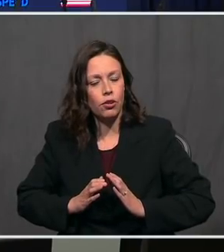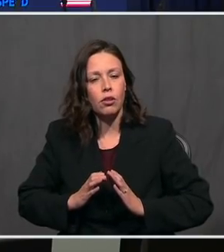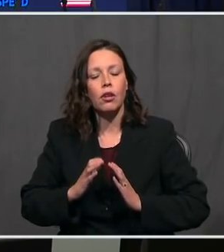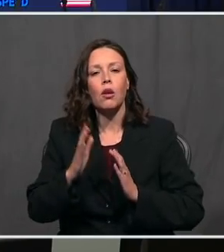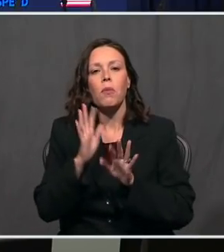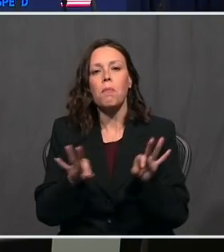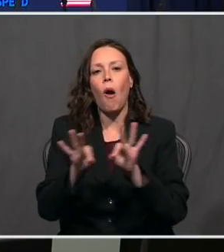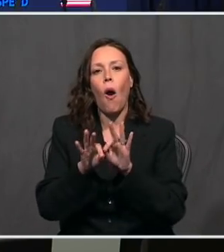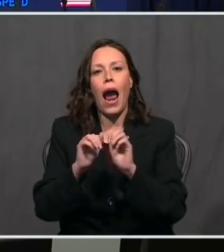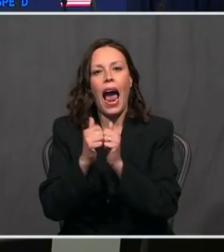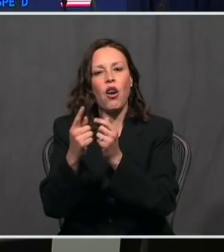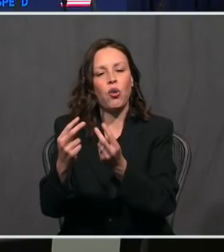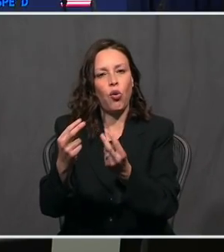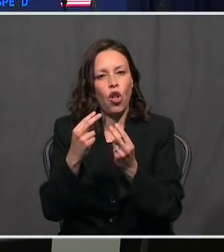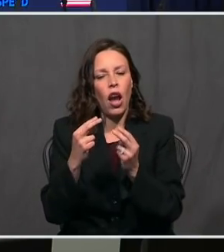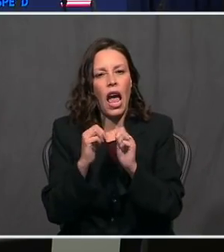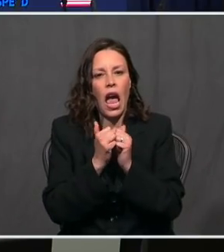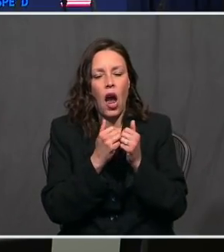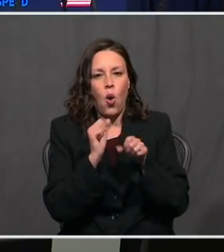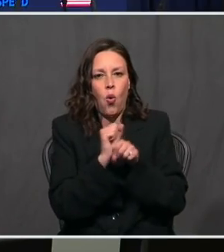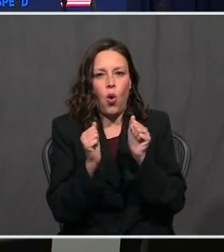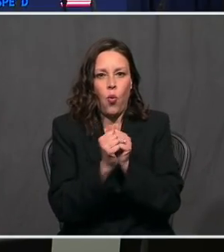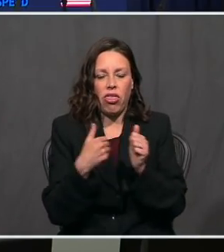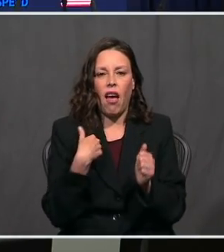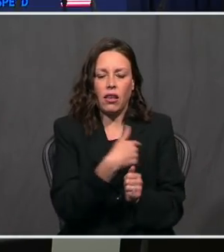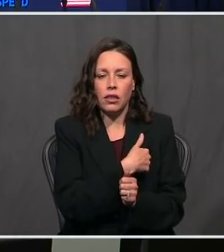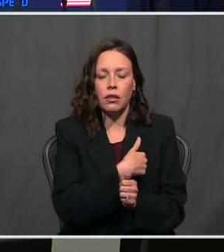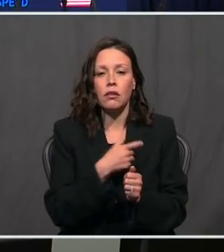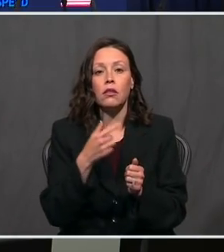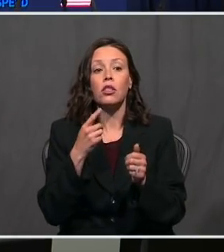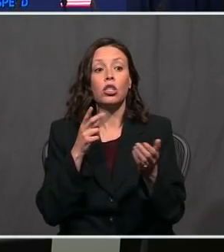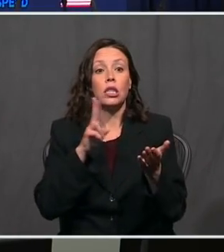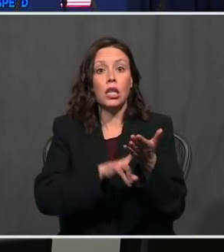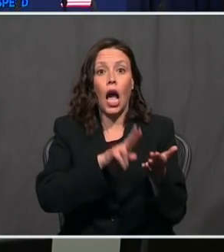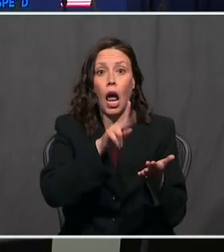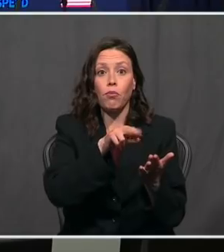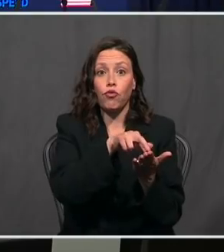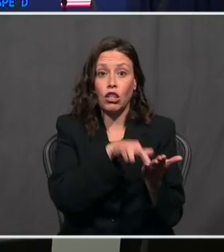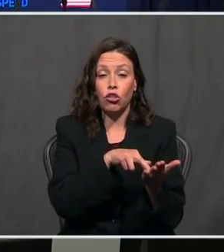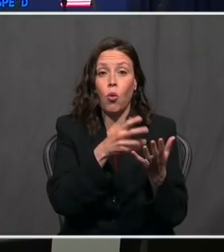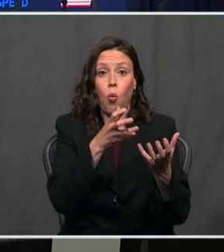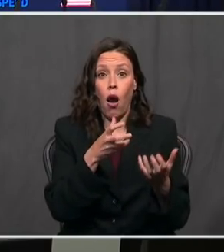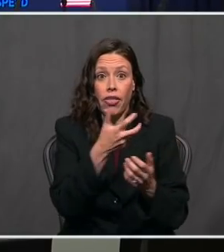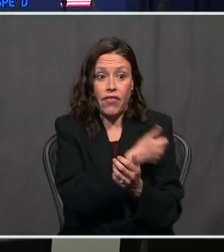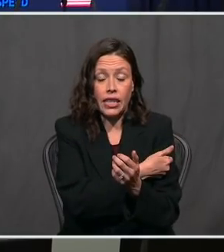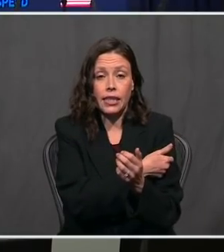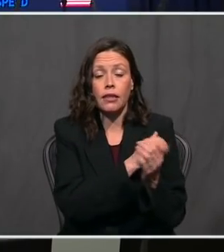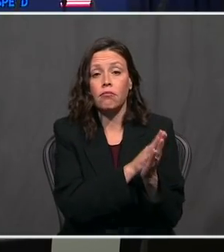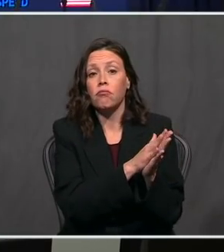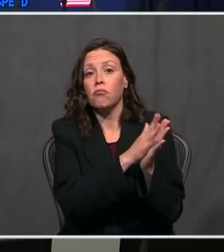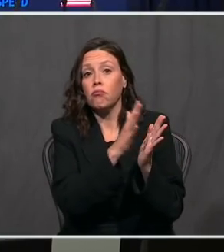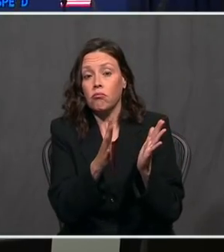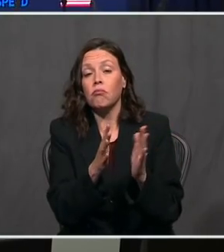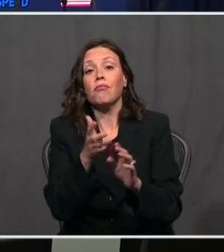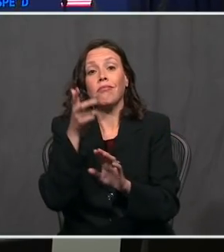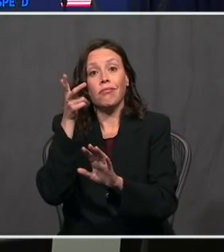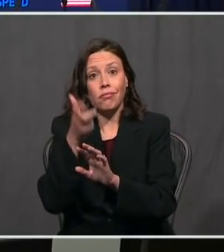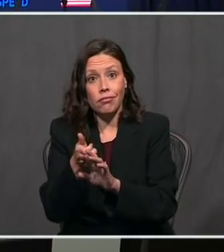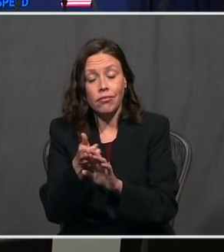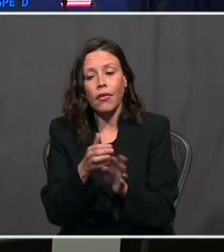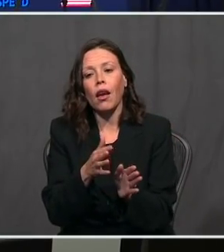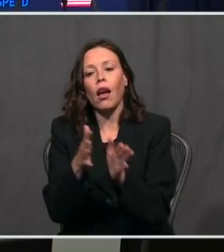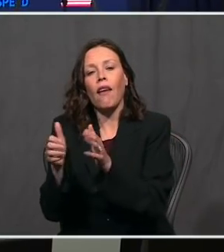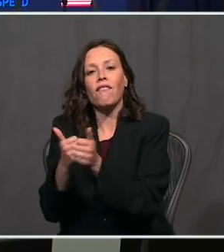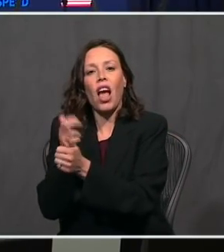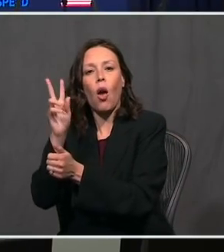look at really working with us. So from signing up for vaccine to administration to follow-up communication, as well